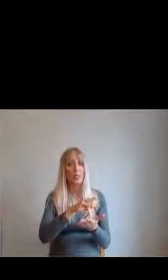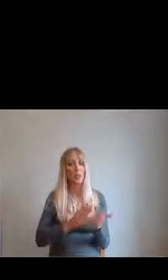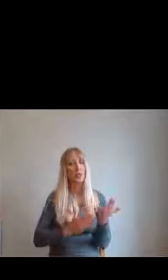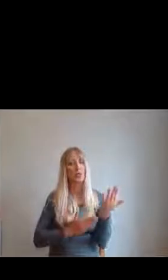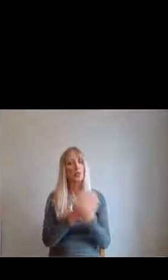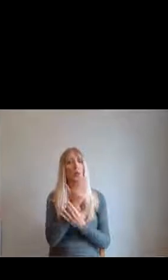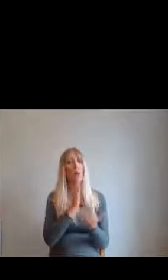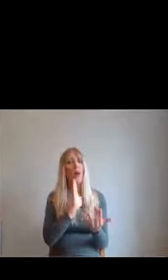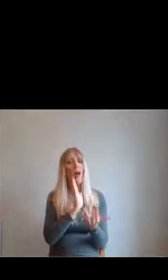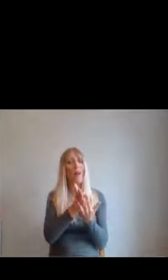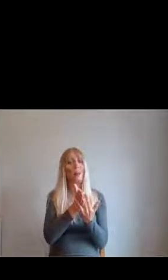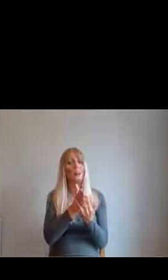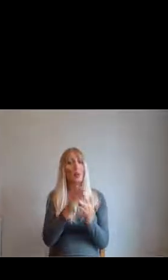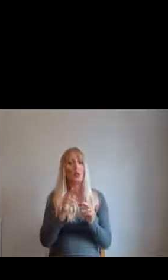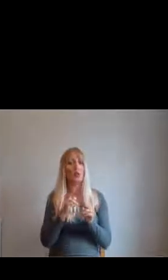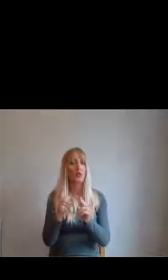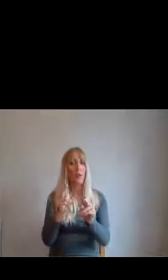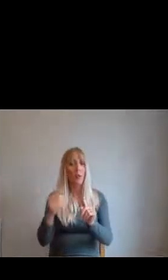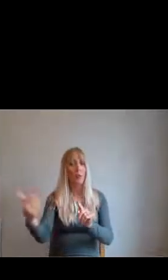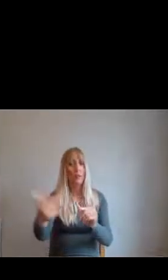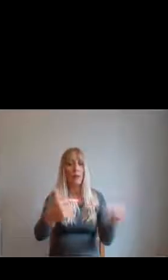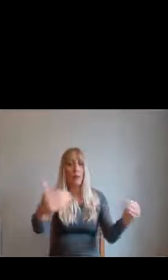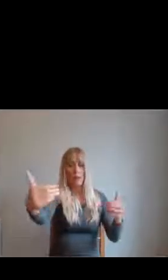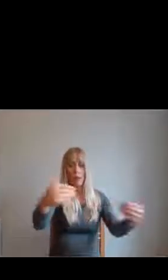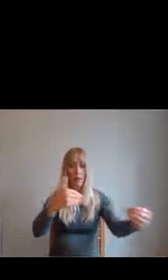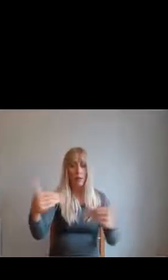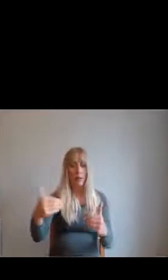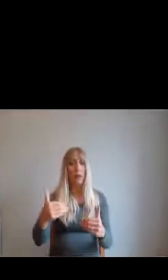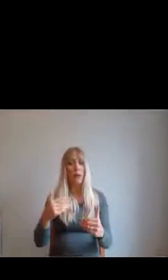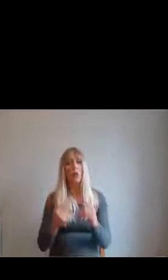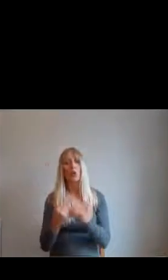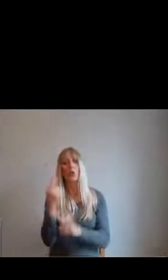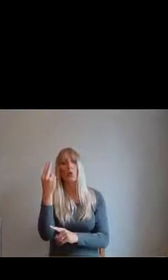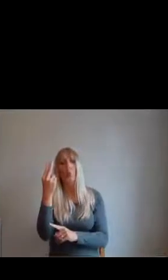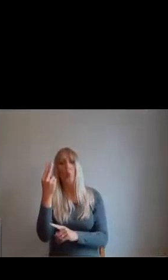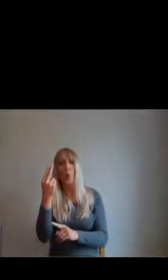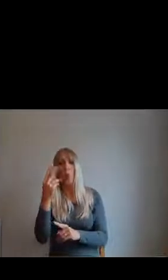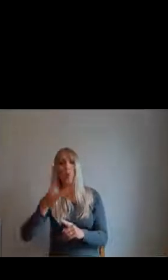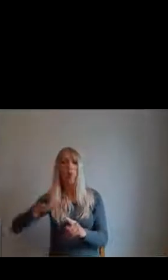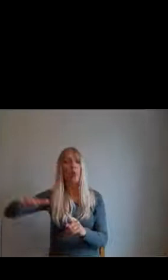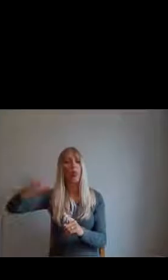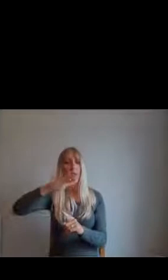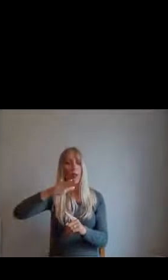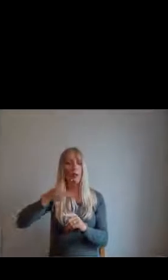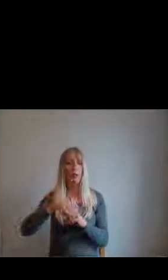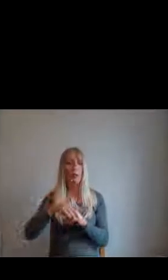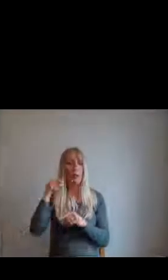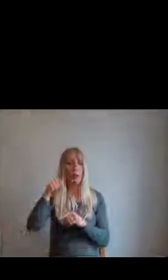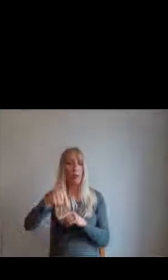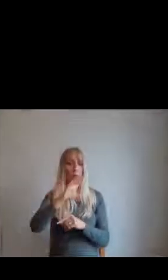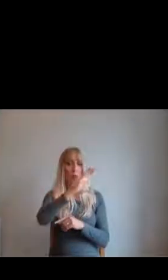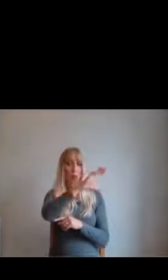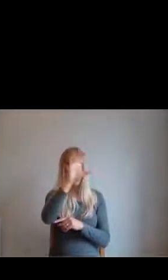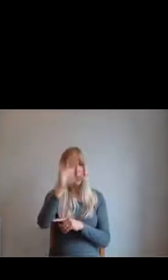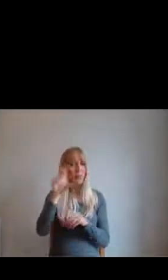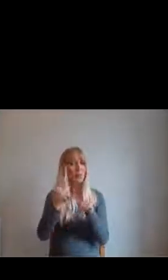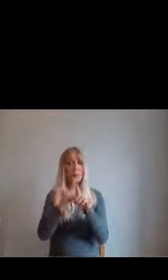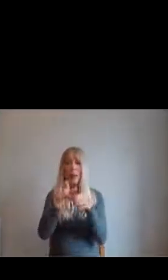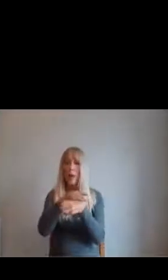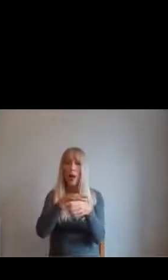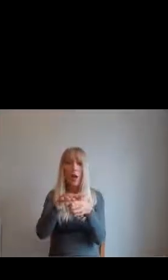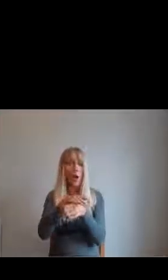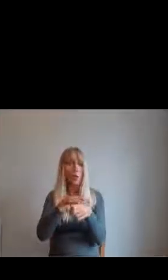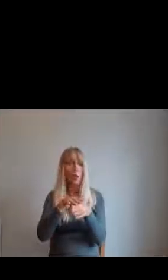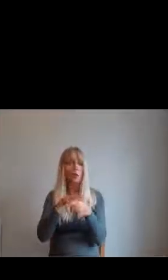with multi-utility diversion corridor north of Thames Chase Forest Centre. These are located in the same area